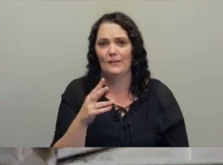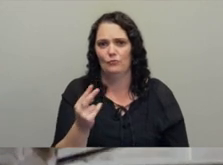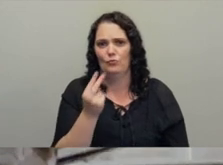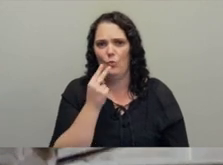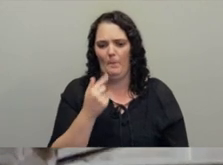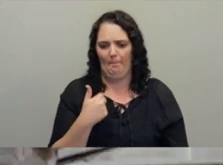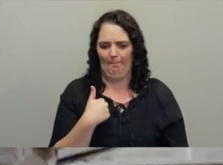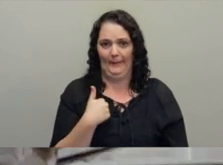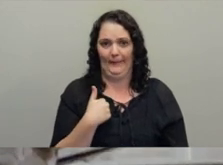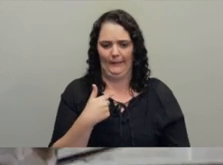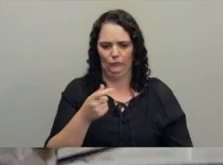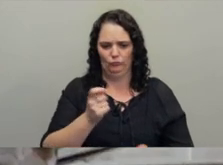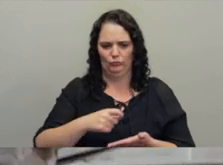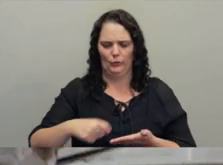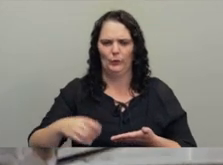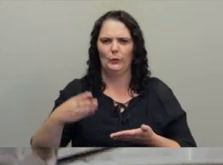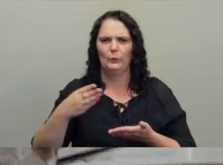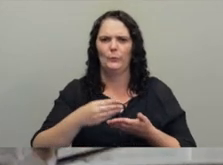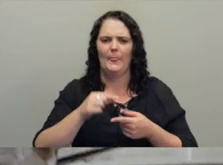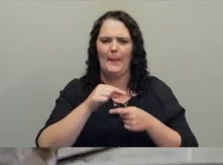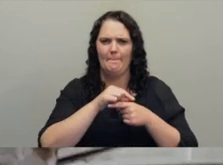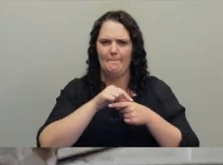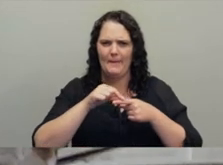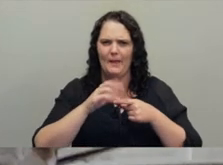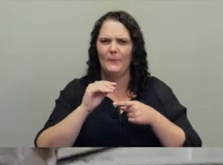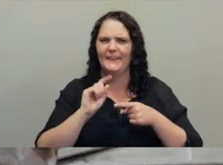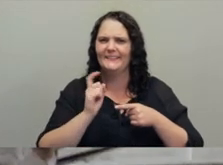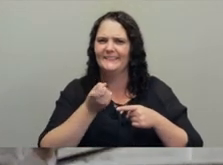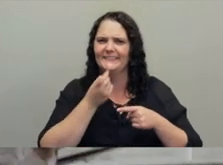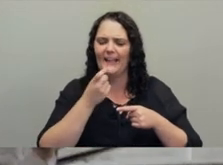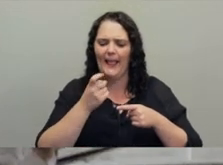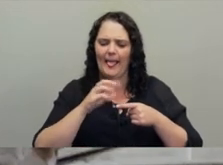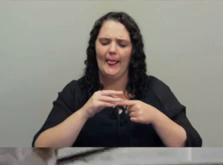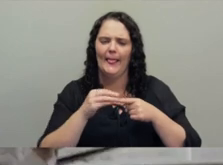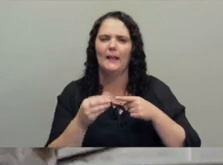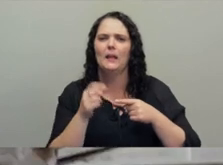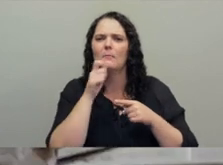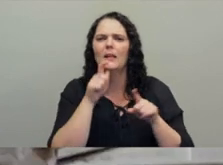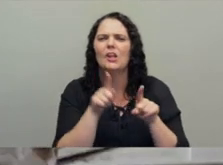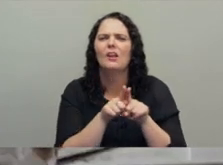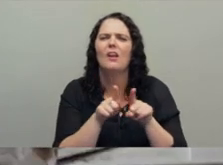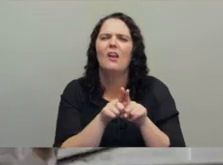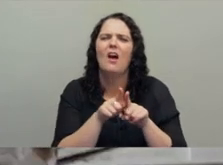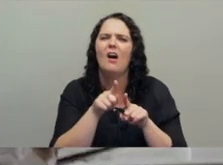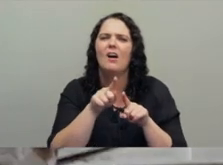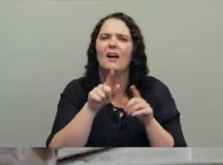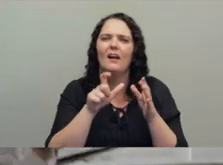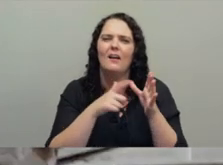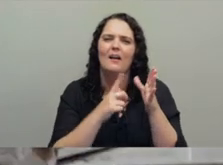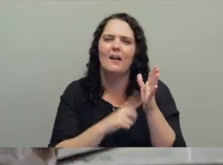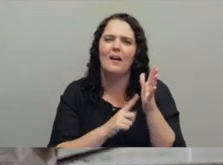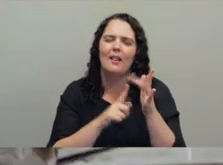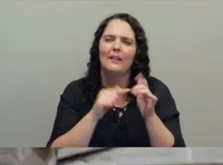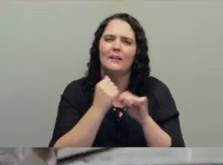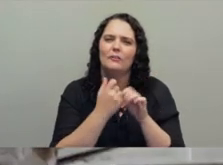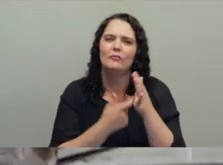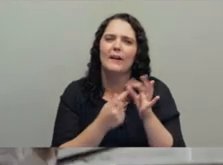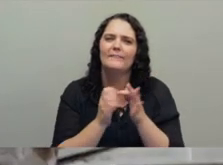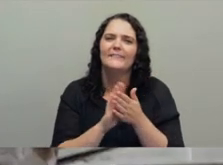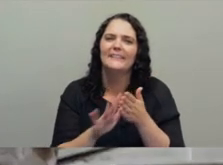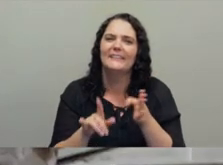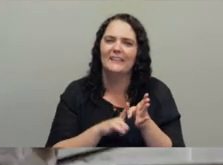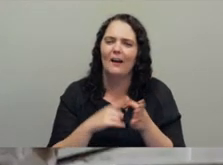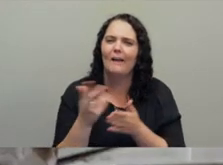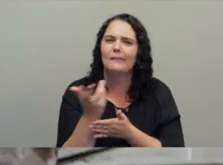with a dip pen with a steel nib, like a bit like a calligraphy pen. But what I also want to show you before we do the